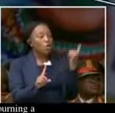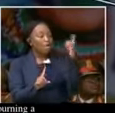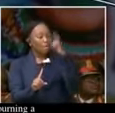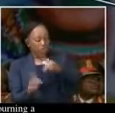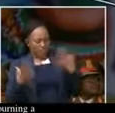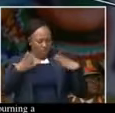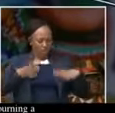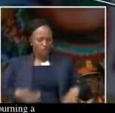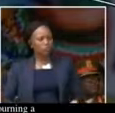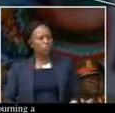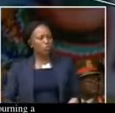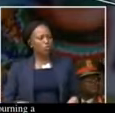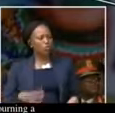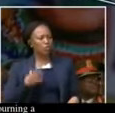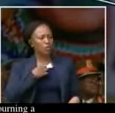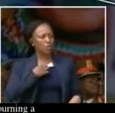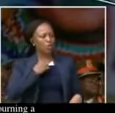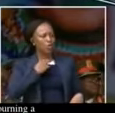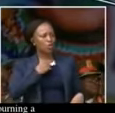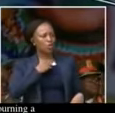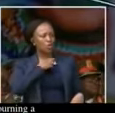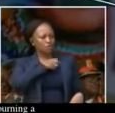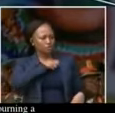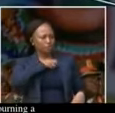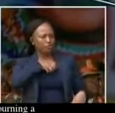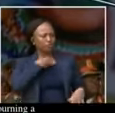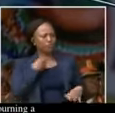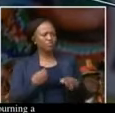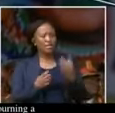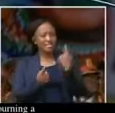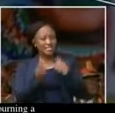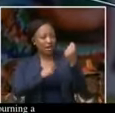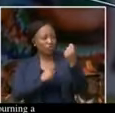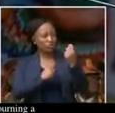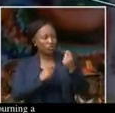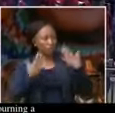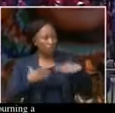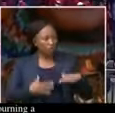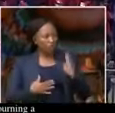suits, betrayals, sellouts. We see you.